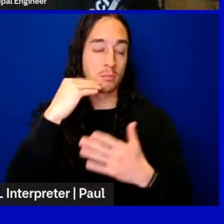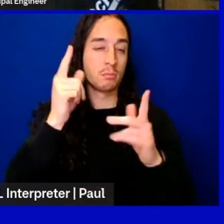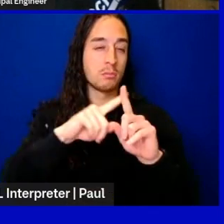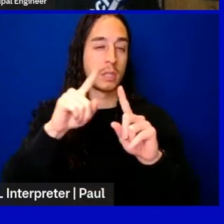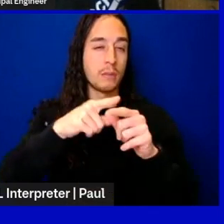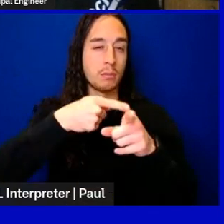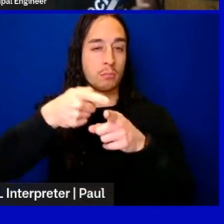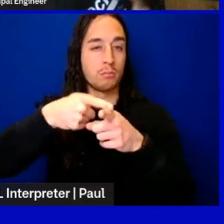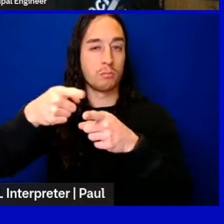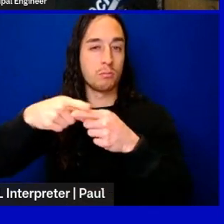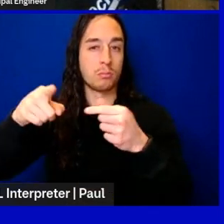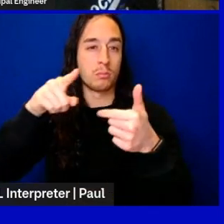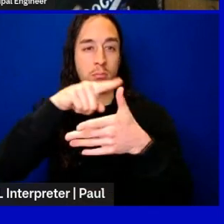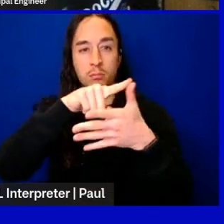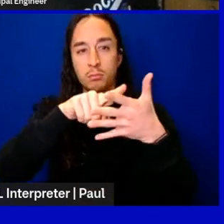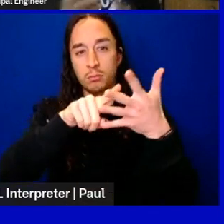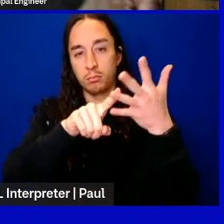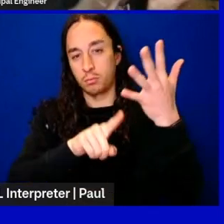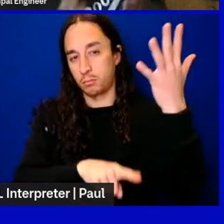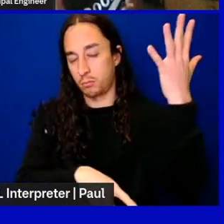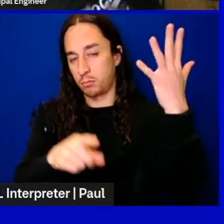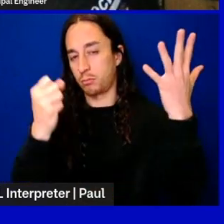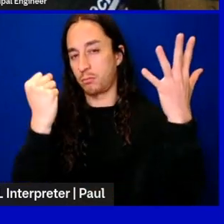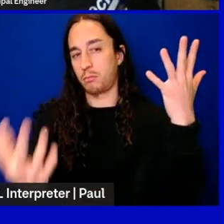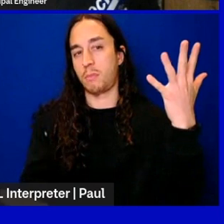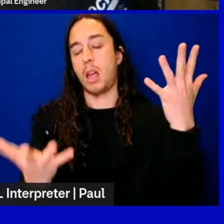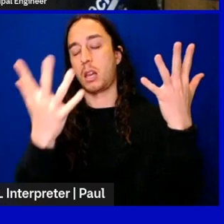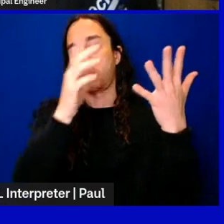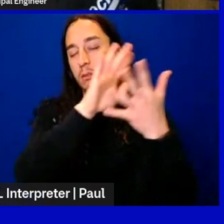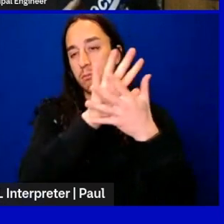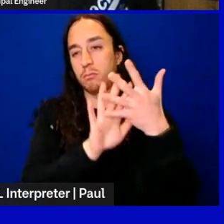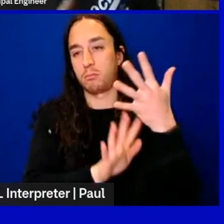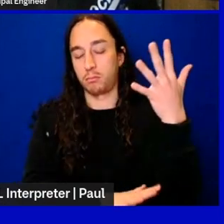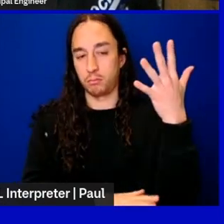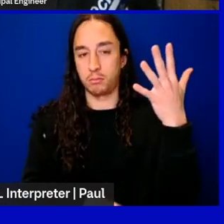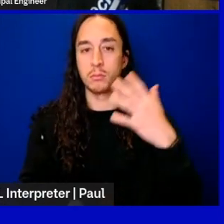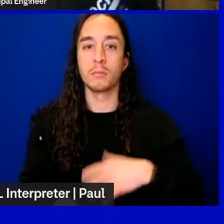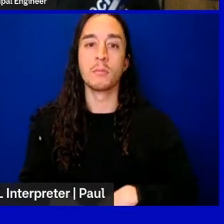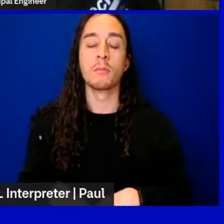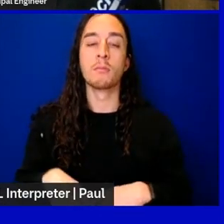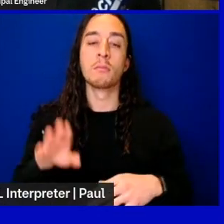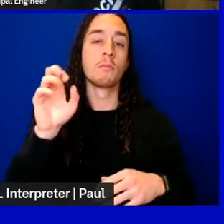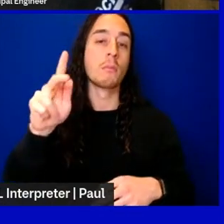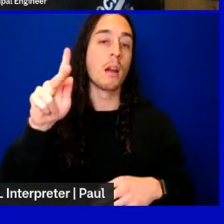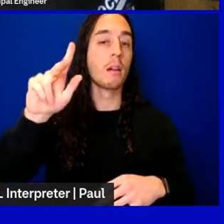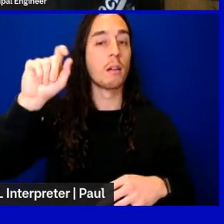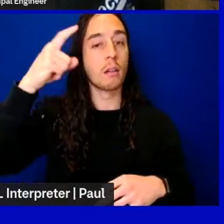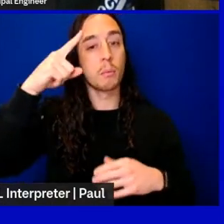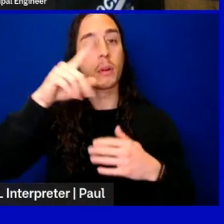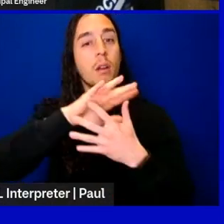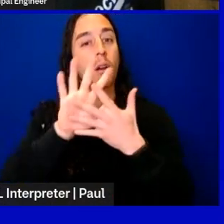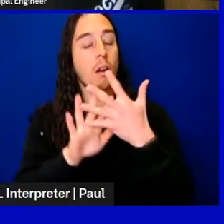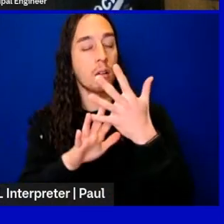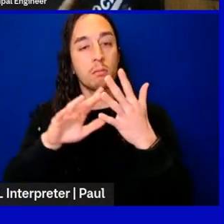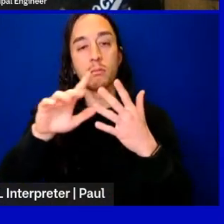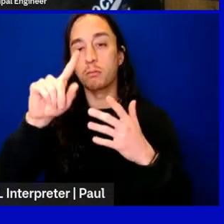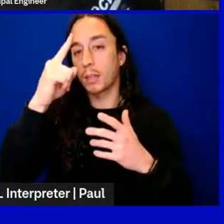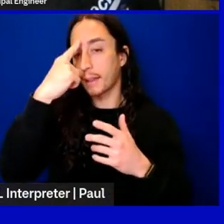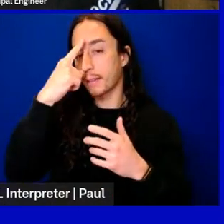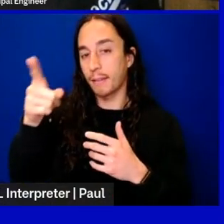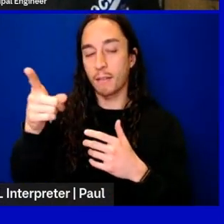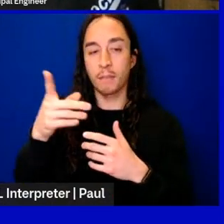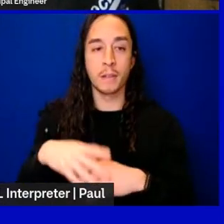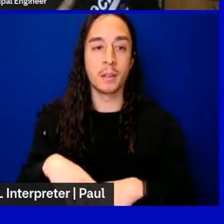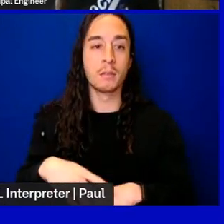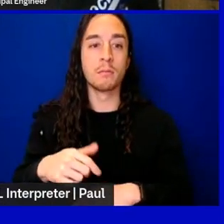like manufacturing, government, banking, both retail and investment bank in India and abroad. So I'm a certified